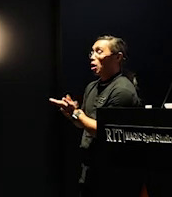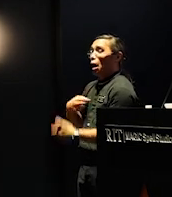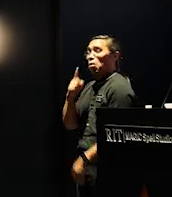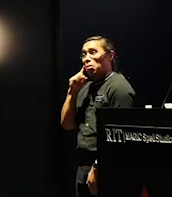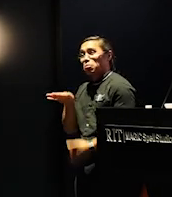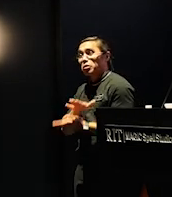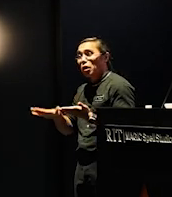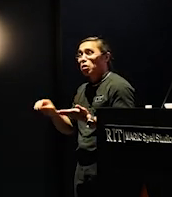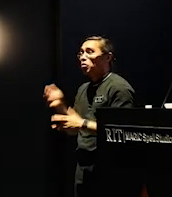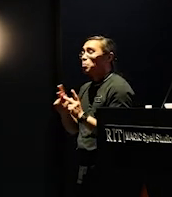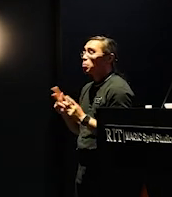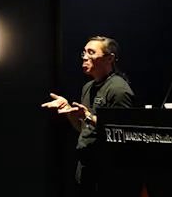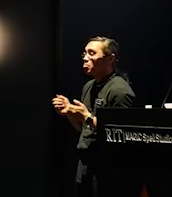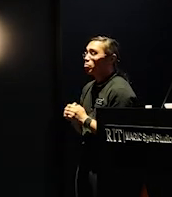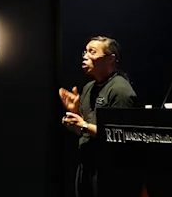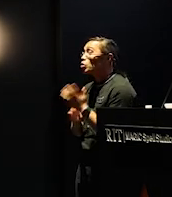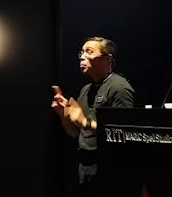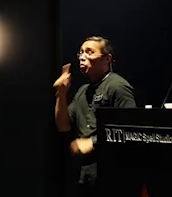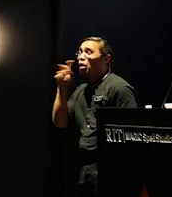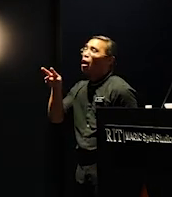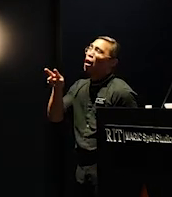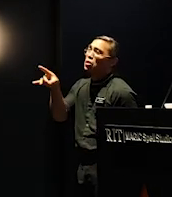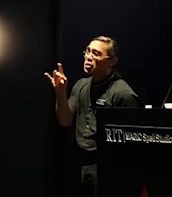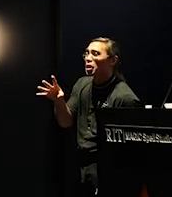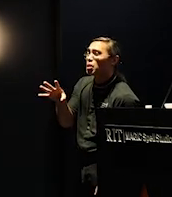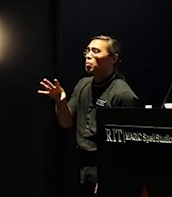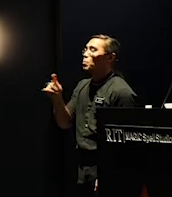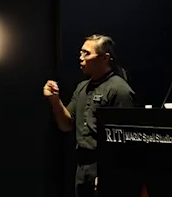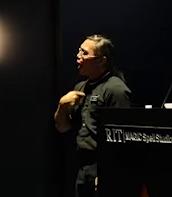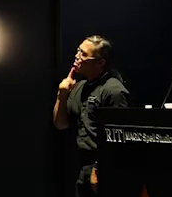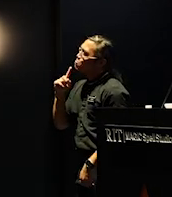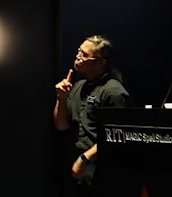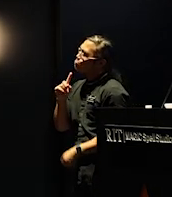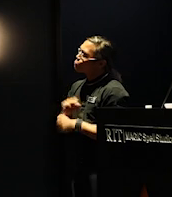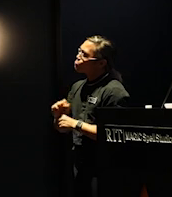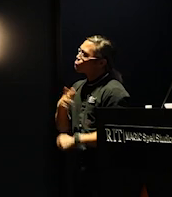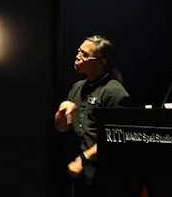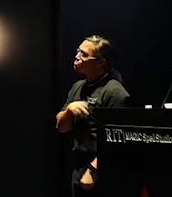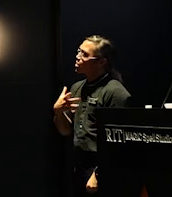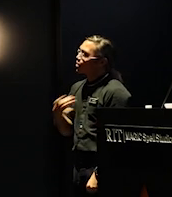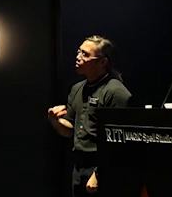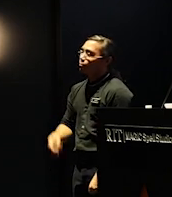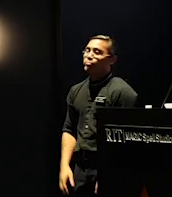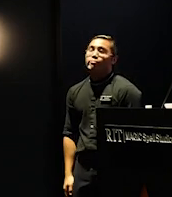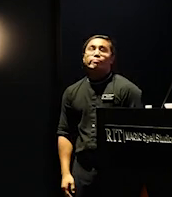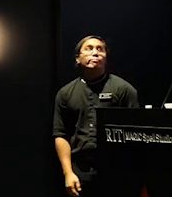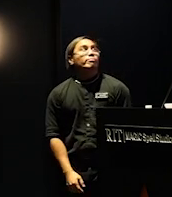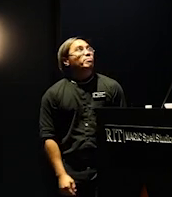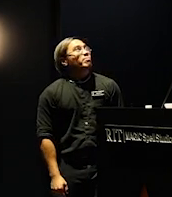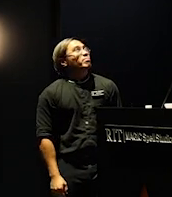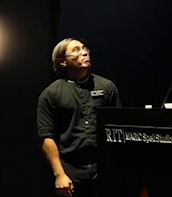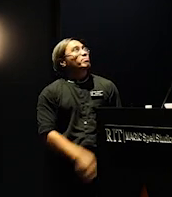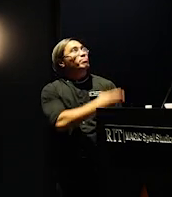Someone in the back's like, that's crap, and you know it. But no, there's those, and the pillars there are just from West